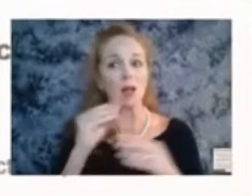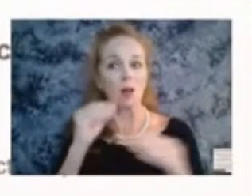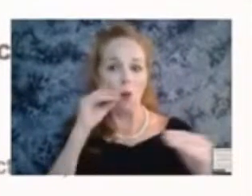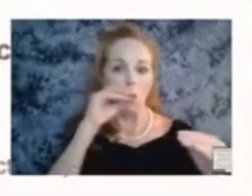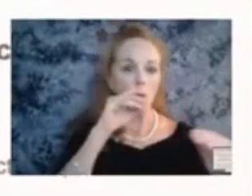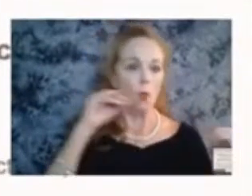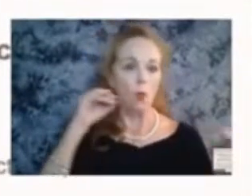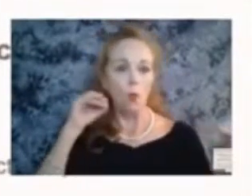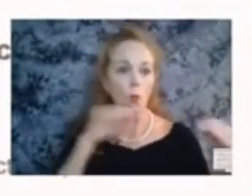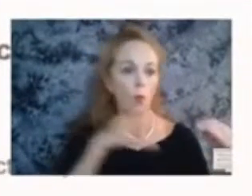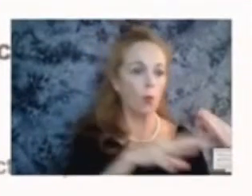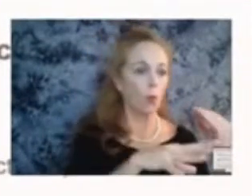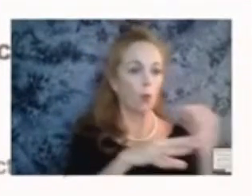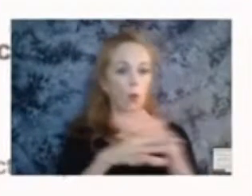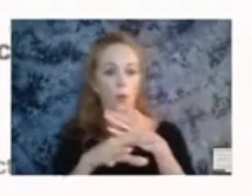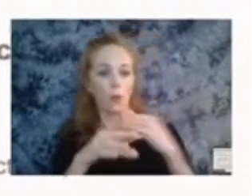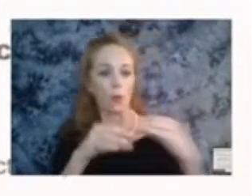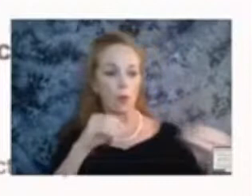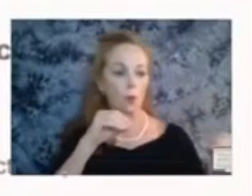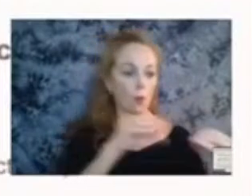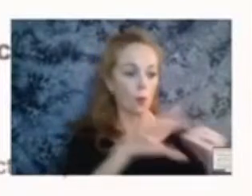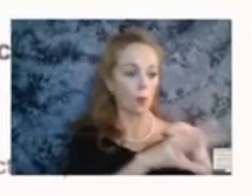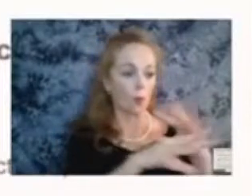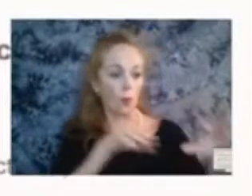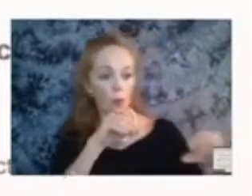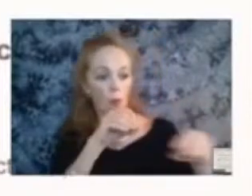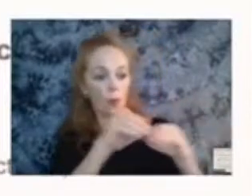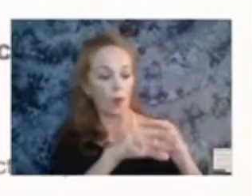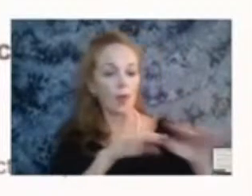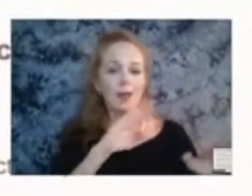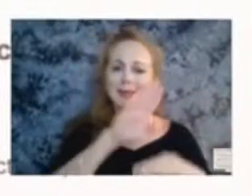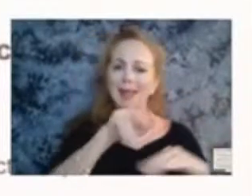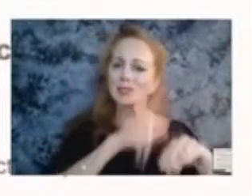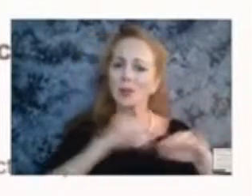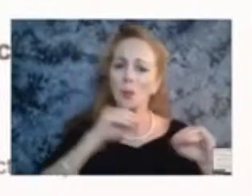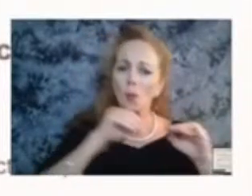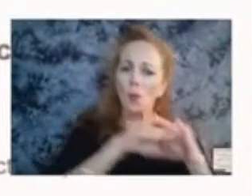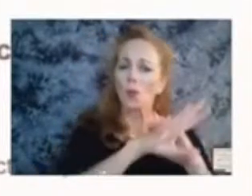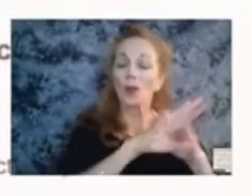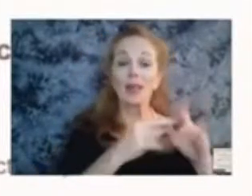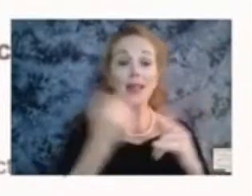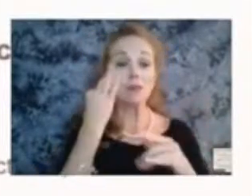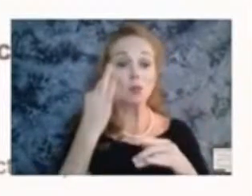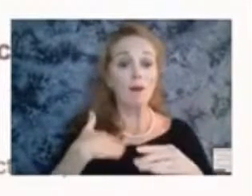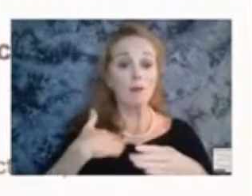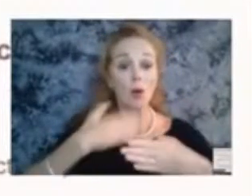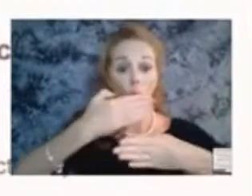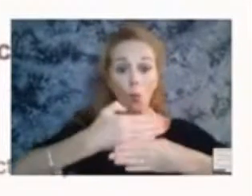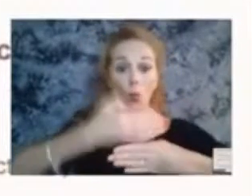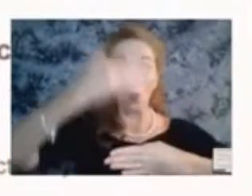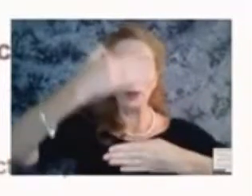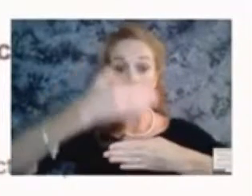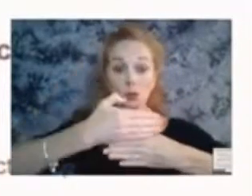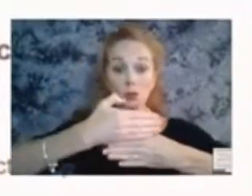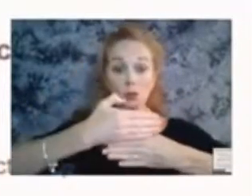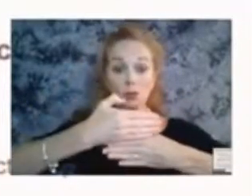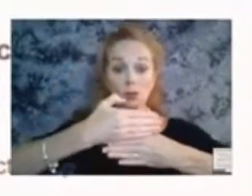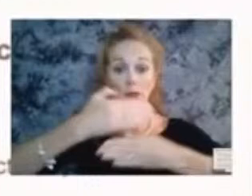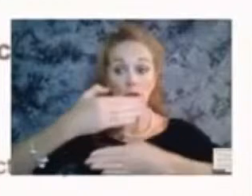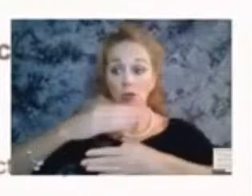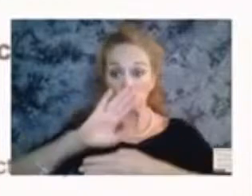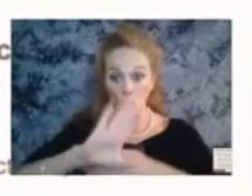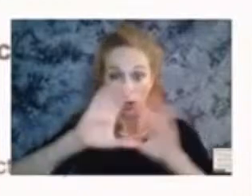that fresh air is going to enter naturally into that classroom. If you have windows that can be opened in your classrooms, certainly take advantage of